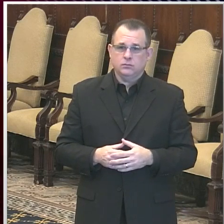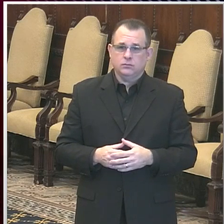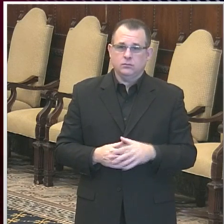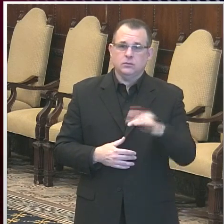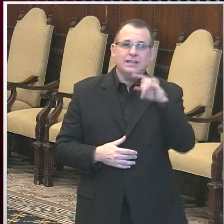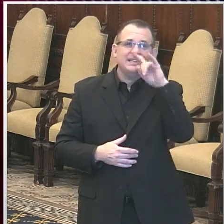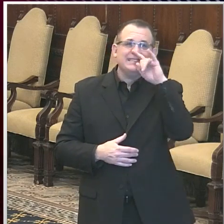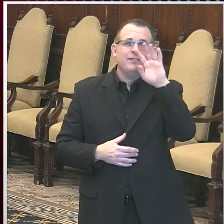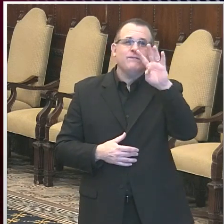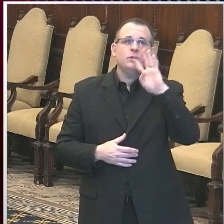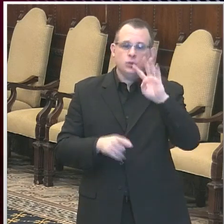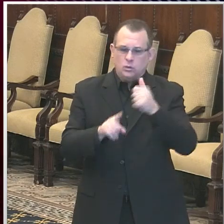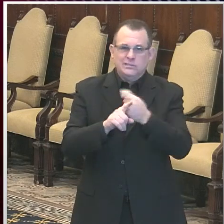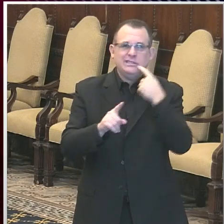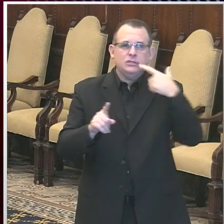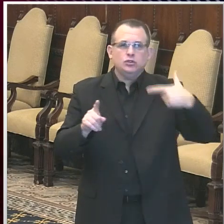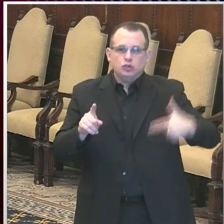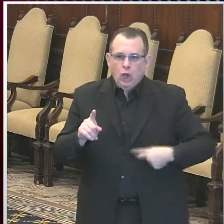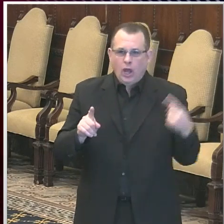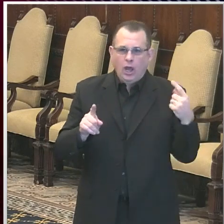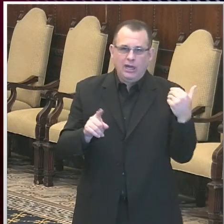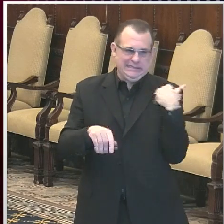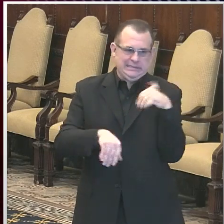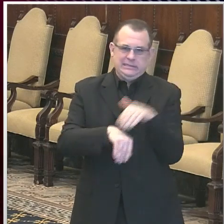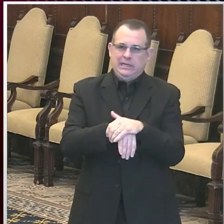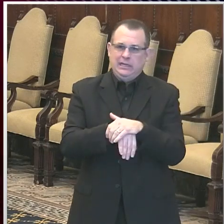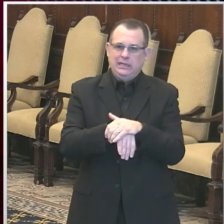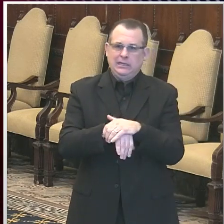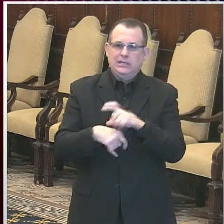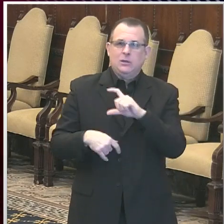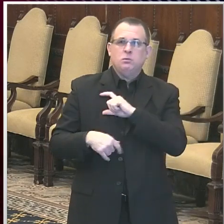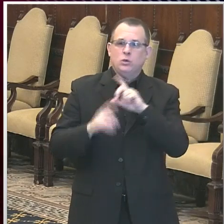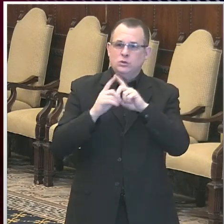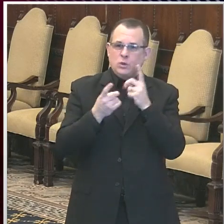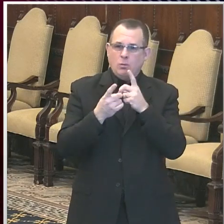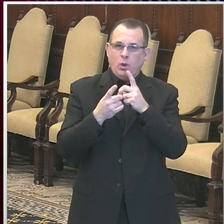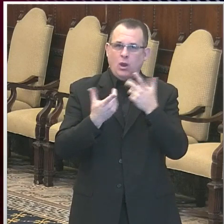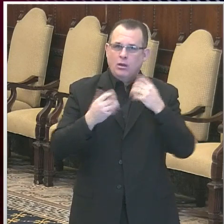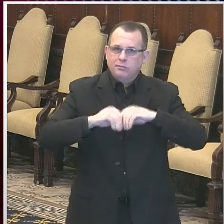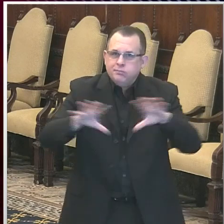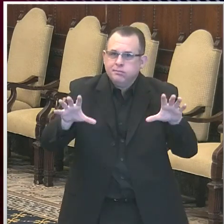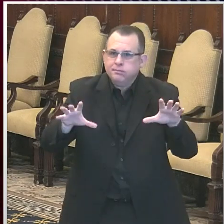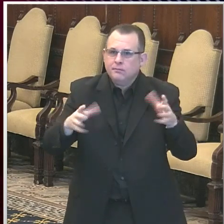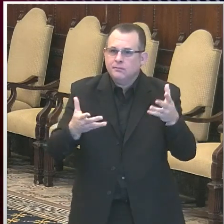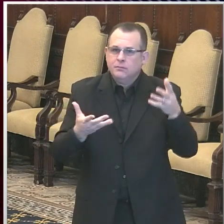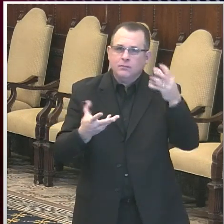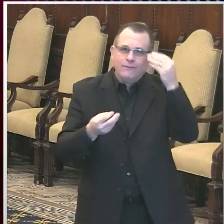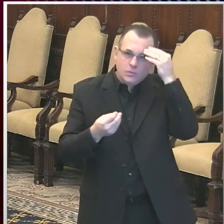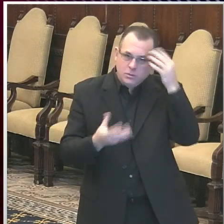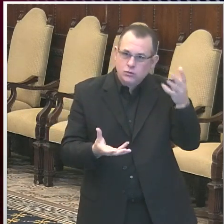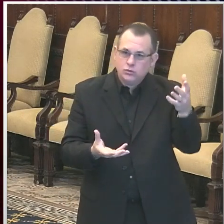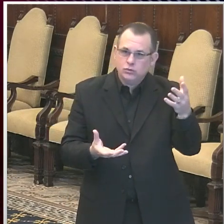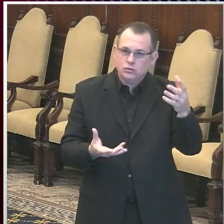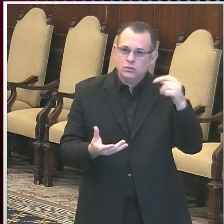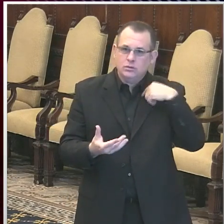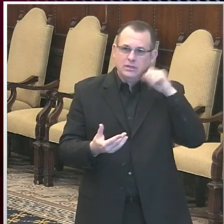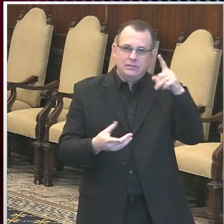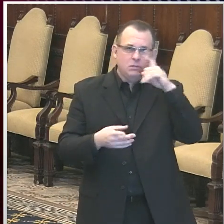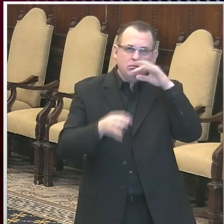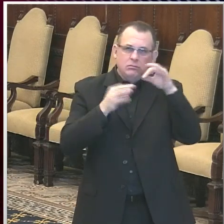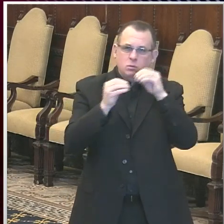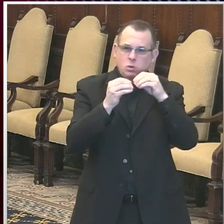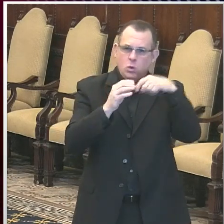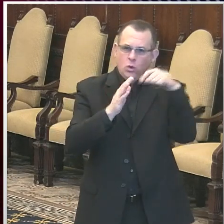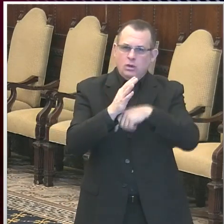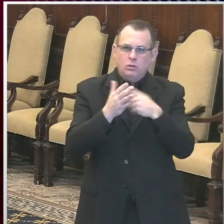killed. I know the police department has made a release issued a release with more details now. Can you speak to that release?